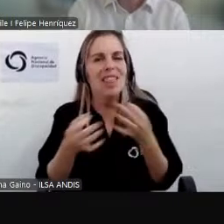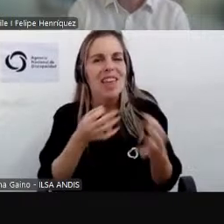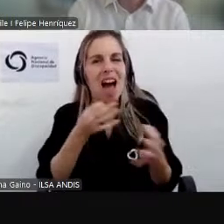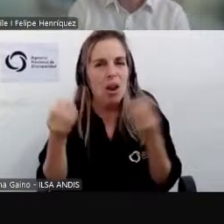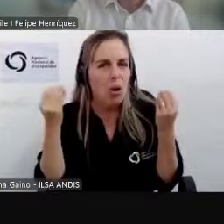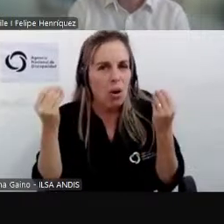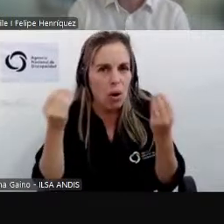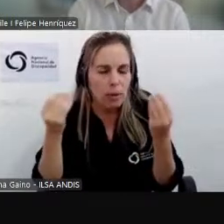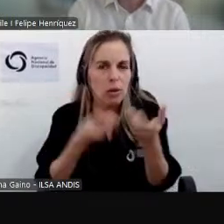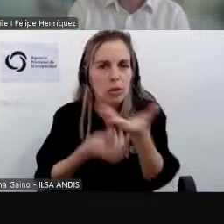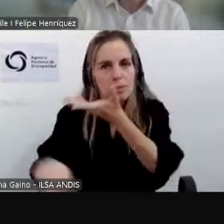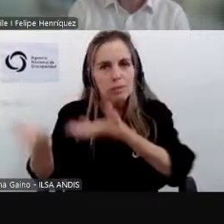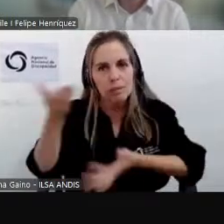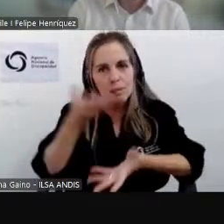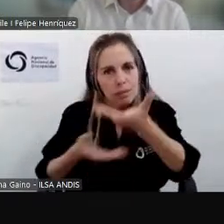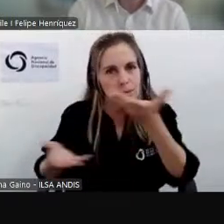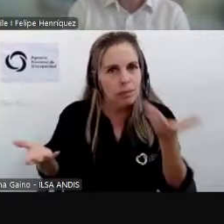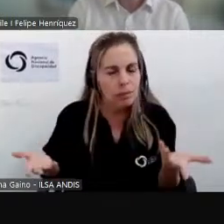contact points.